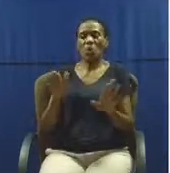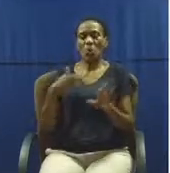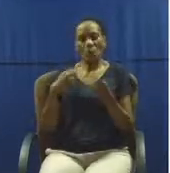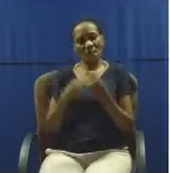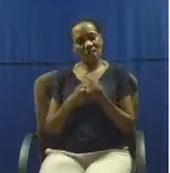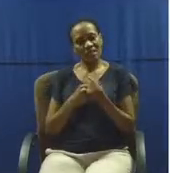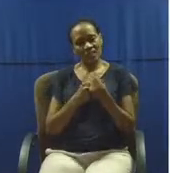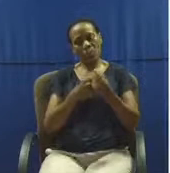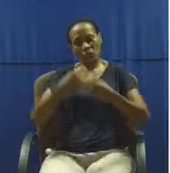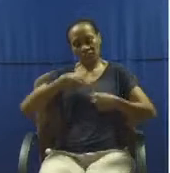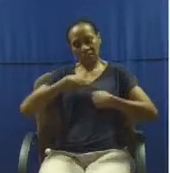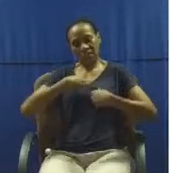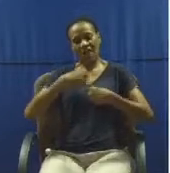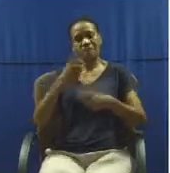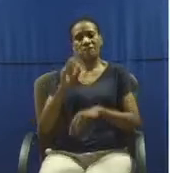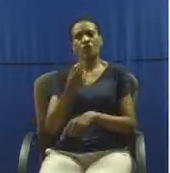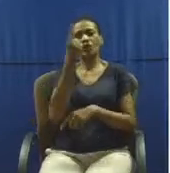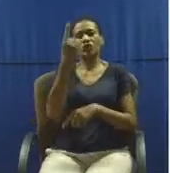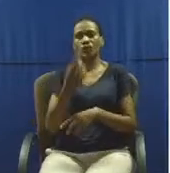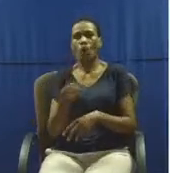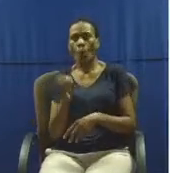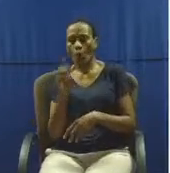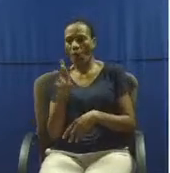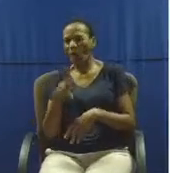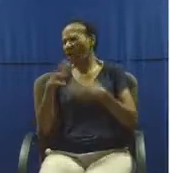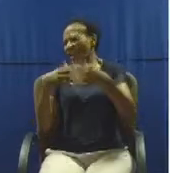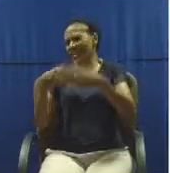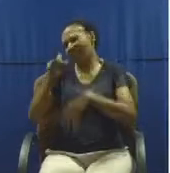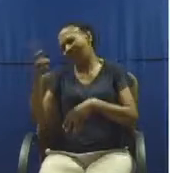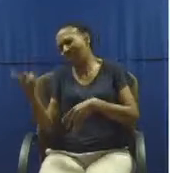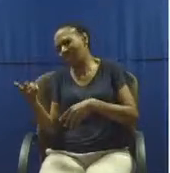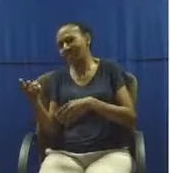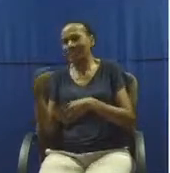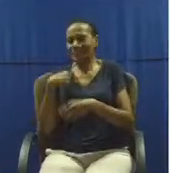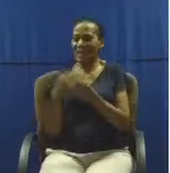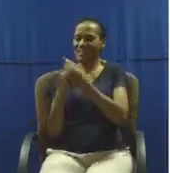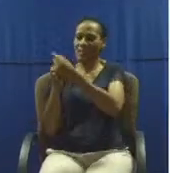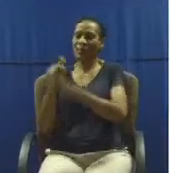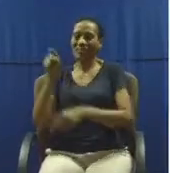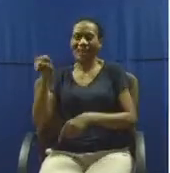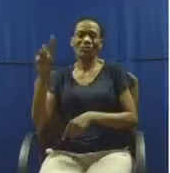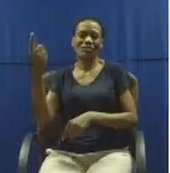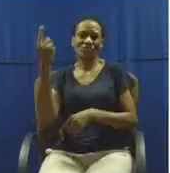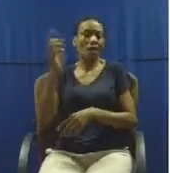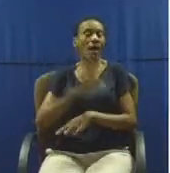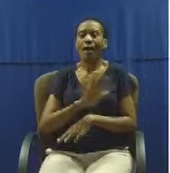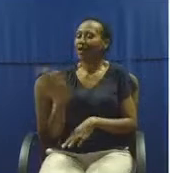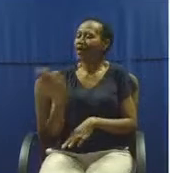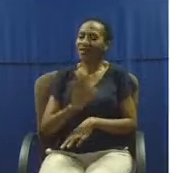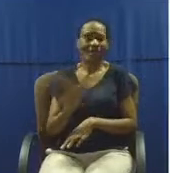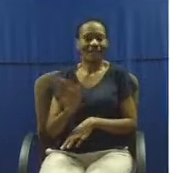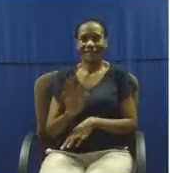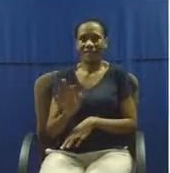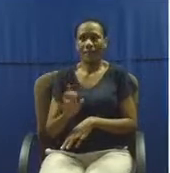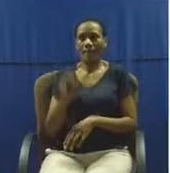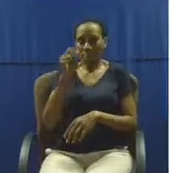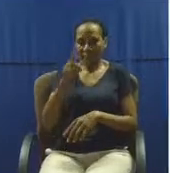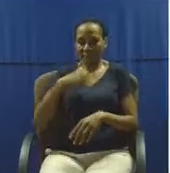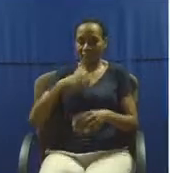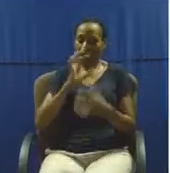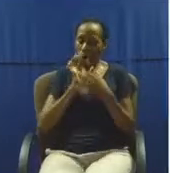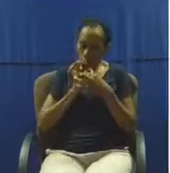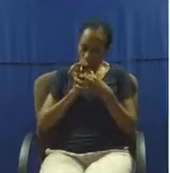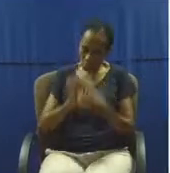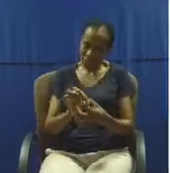I put myself first, I put whoever first, and so on and so on. But my